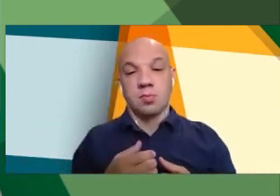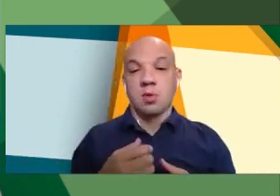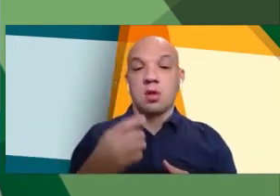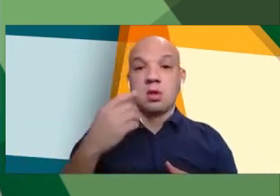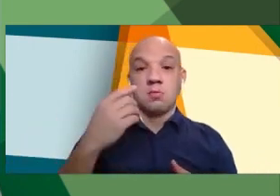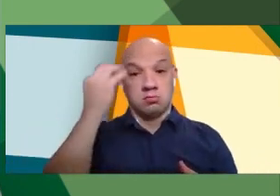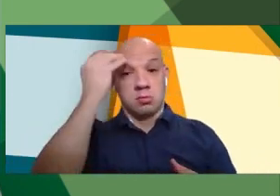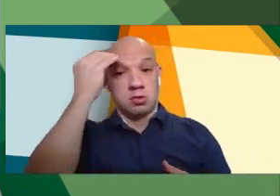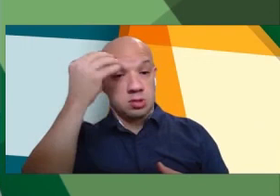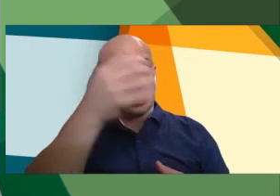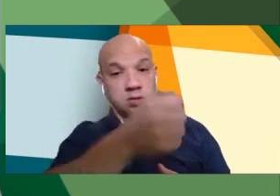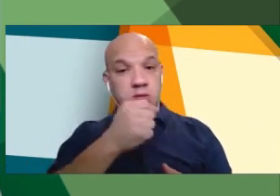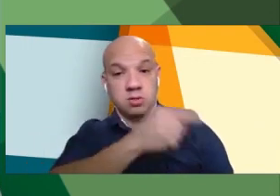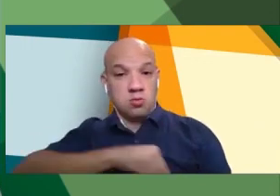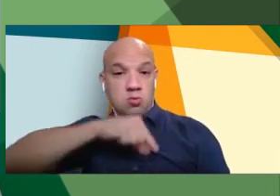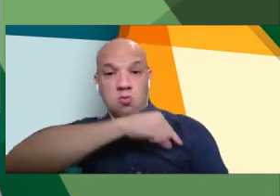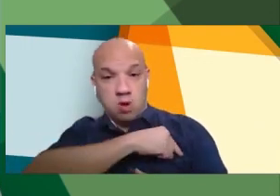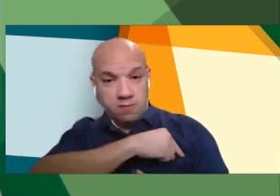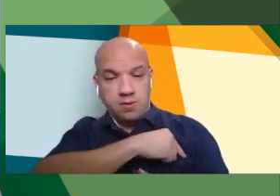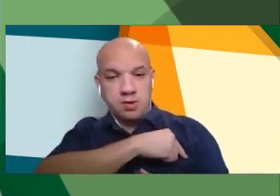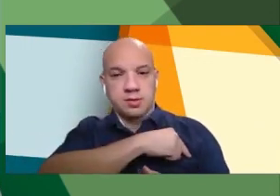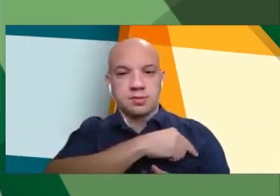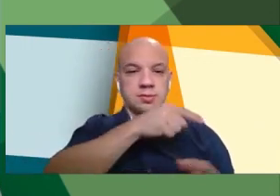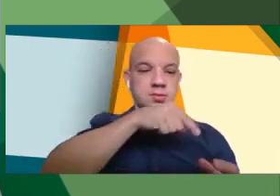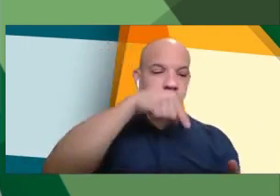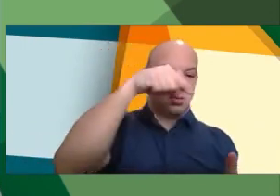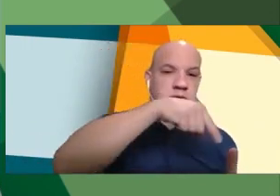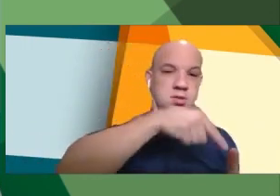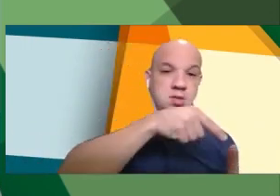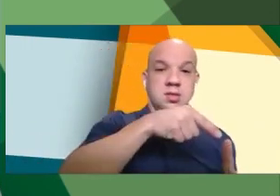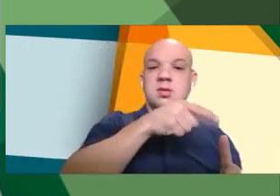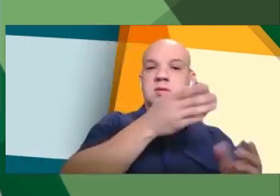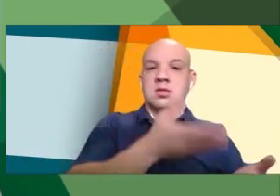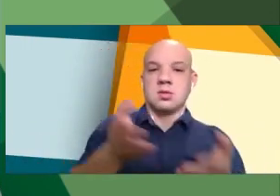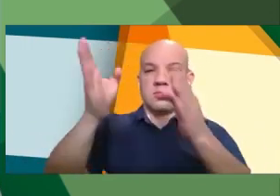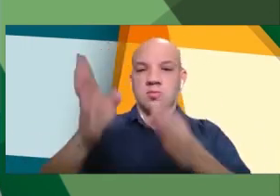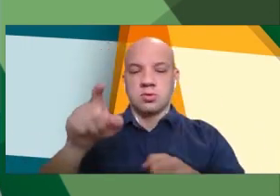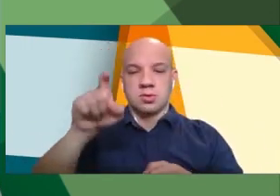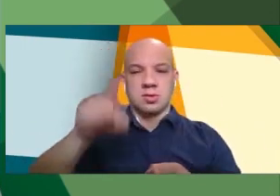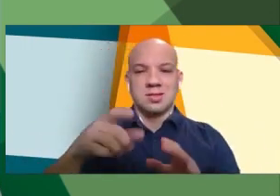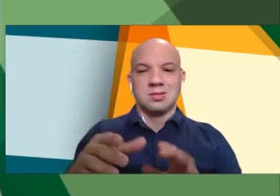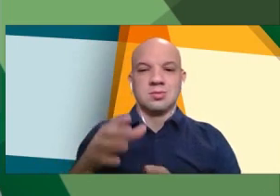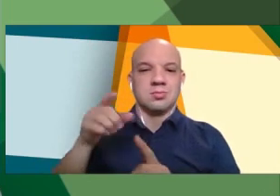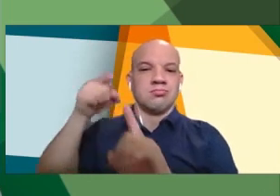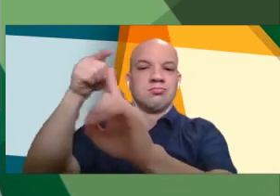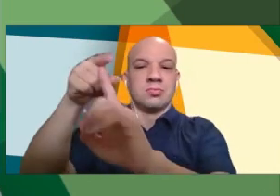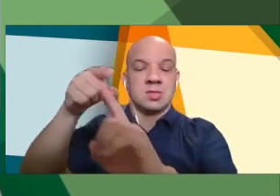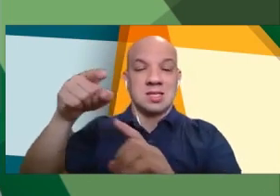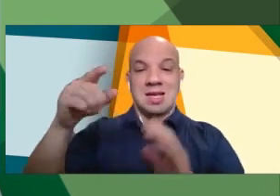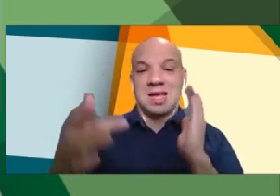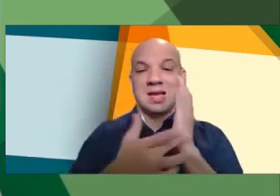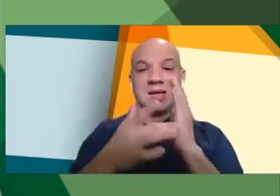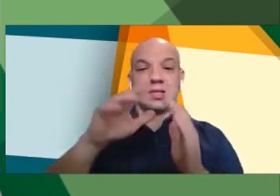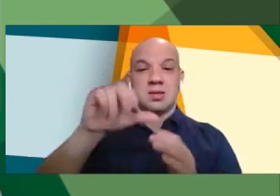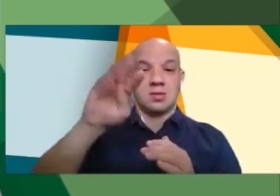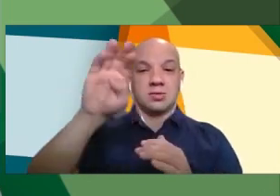these services, proposers need to achieve a technical score greater than or